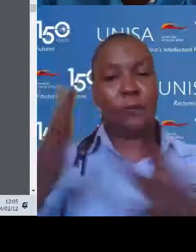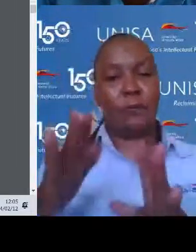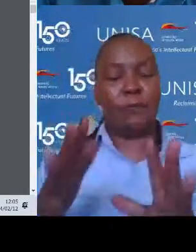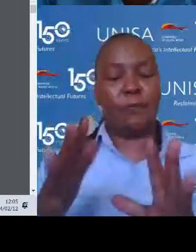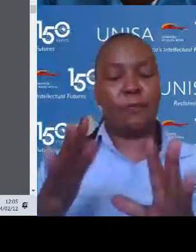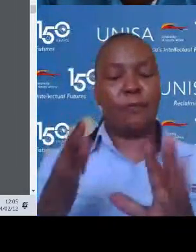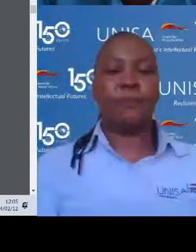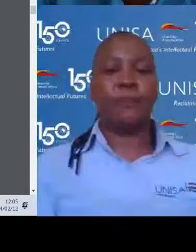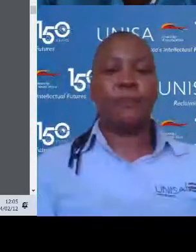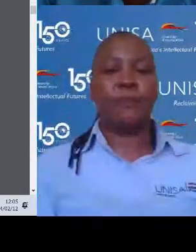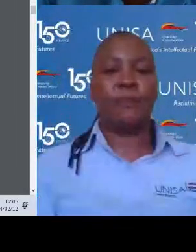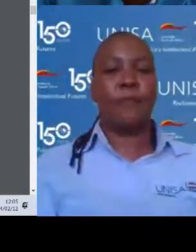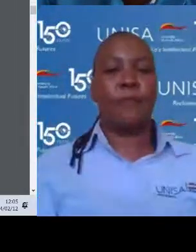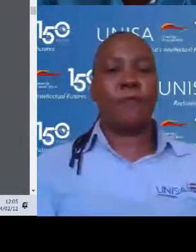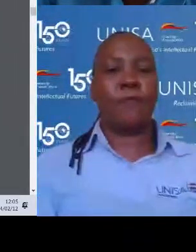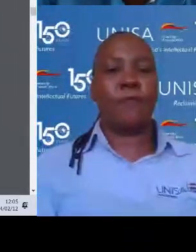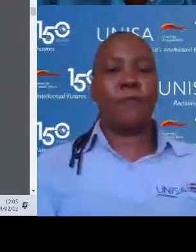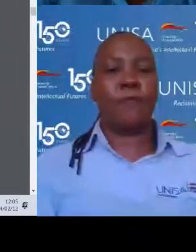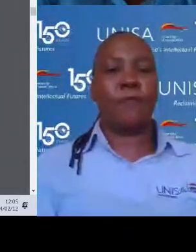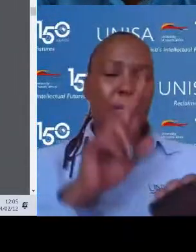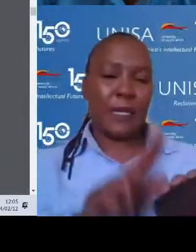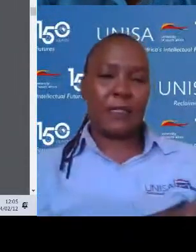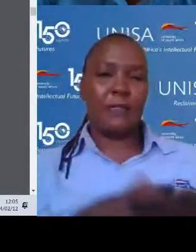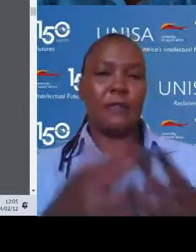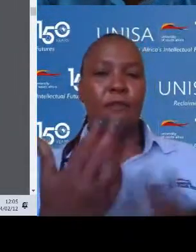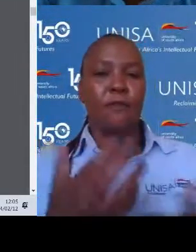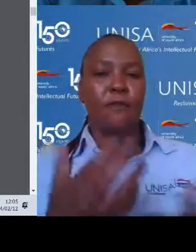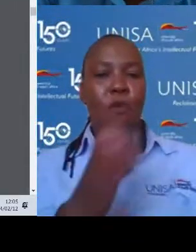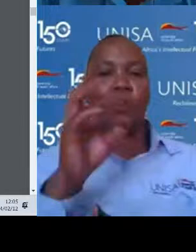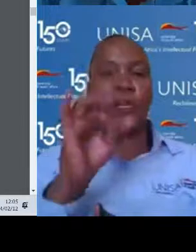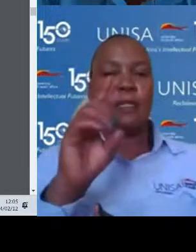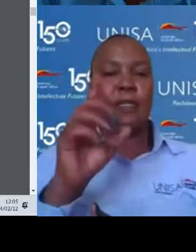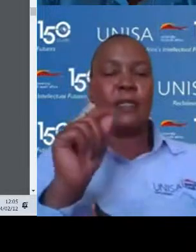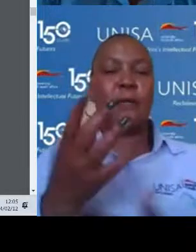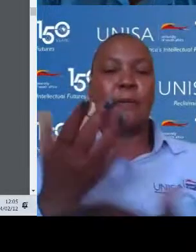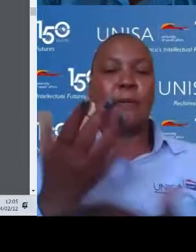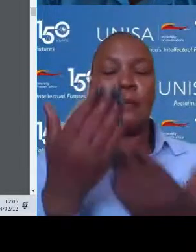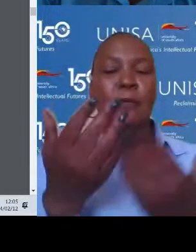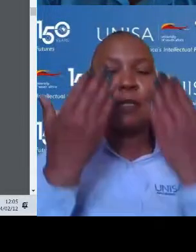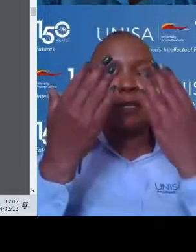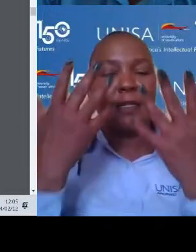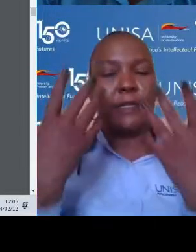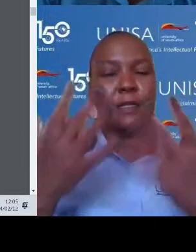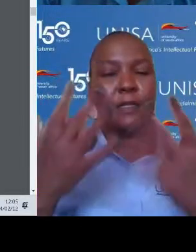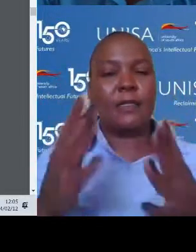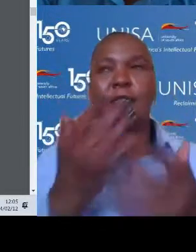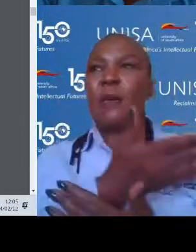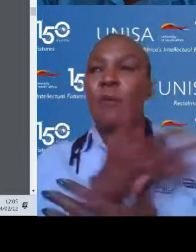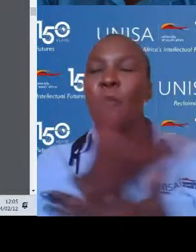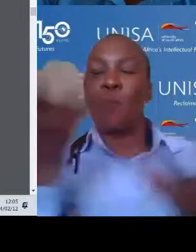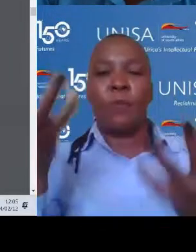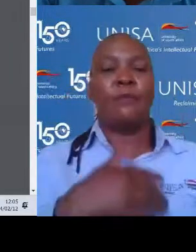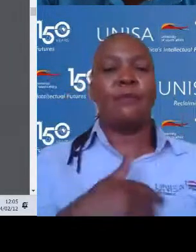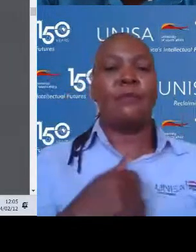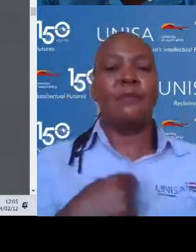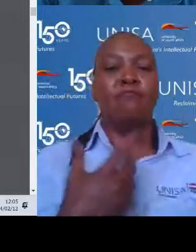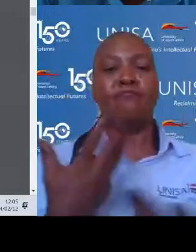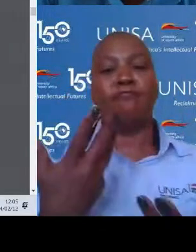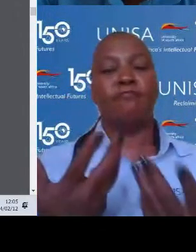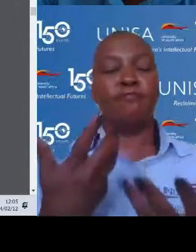application for credits. So if you were applying, if you had studied elsewhere and had